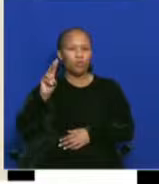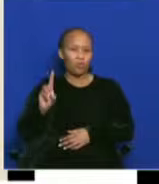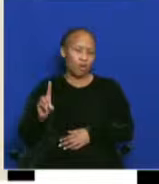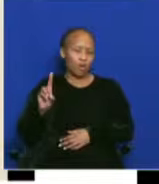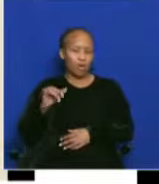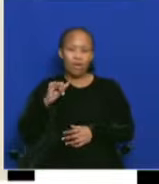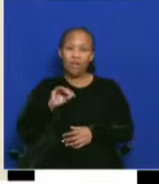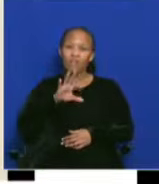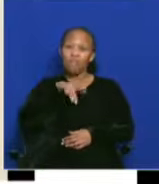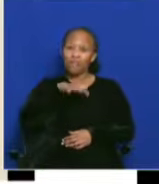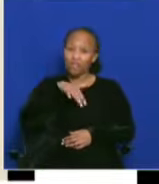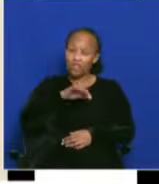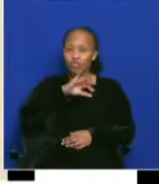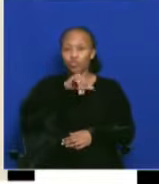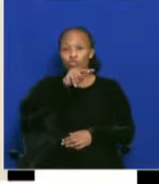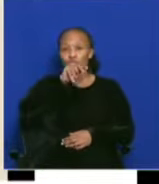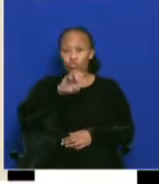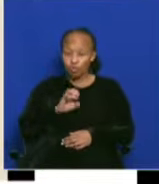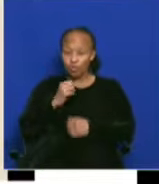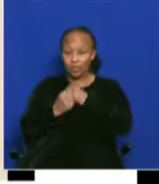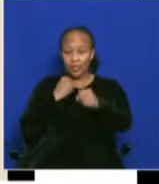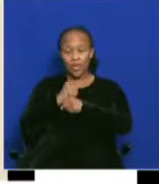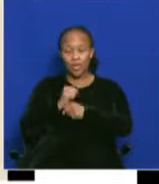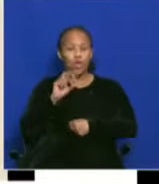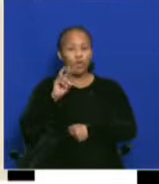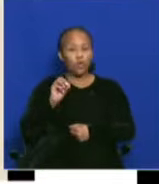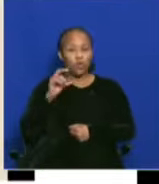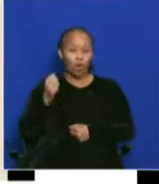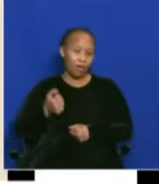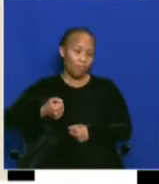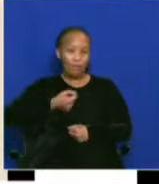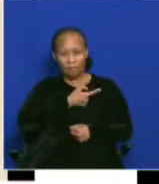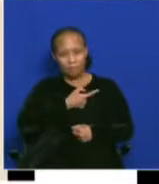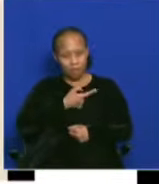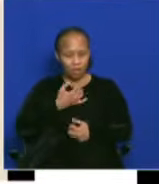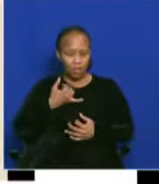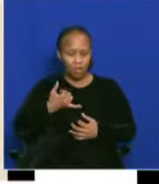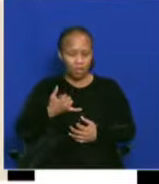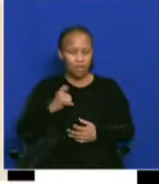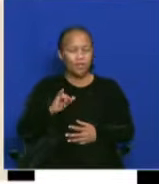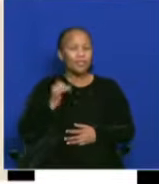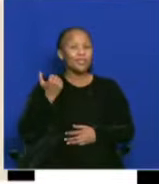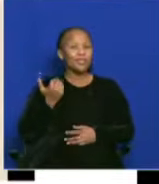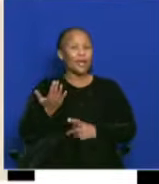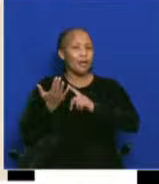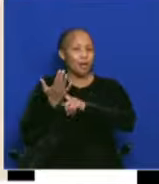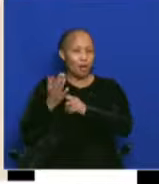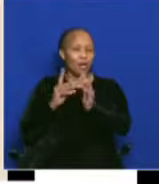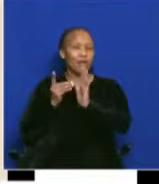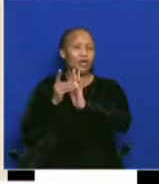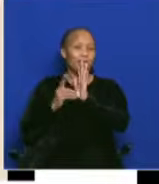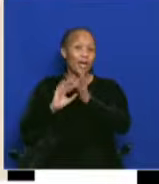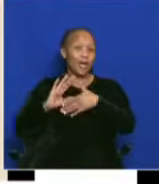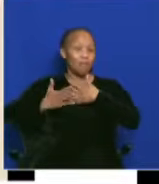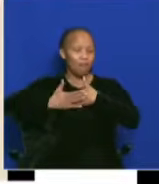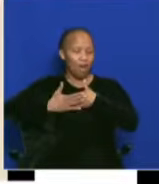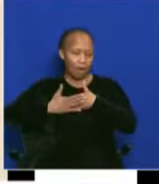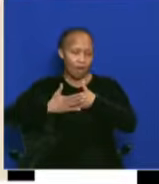2021. The details of an IPID tender that has a closing date of 2